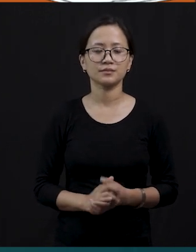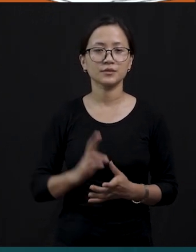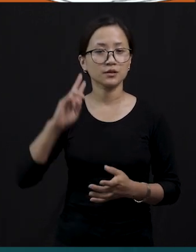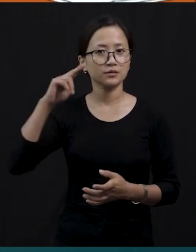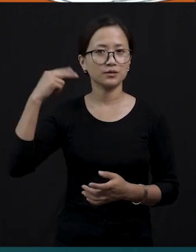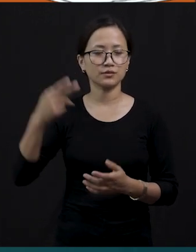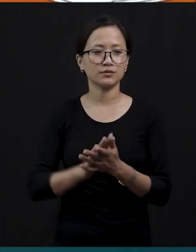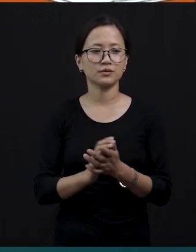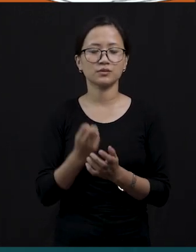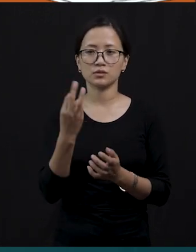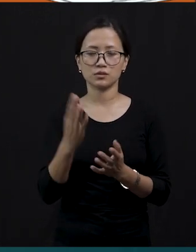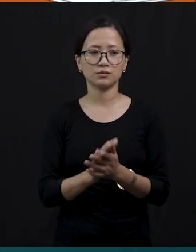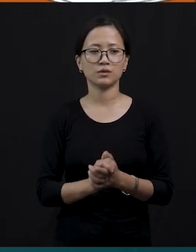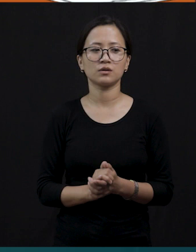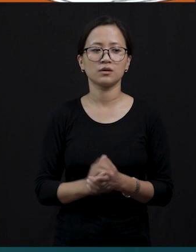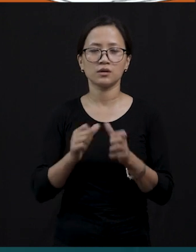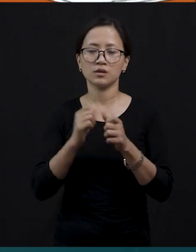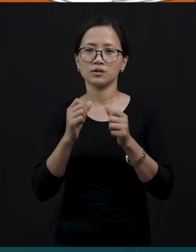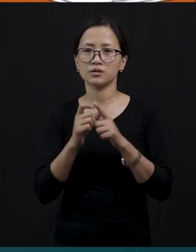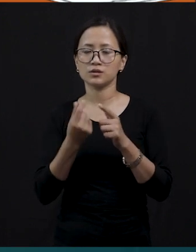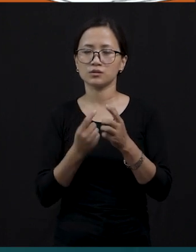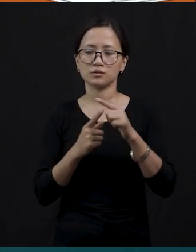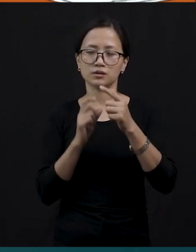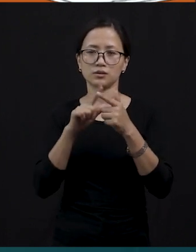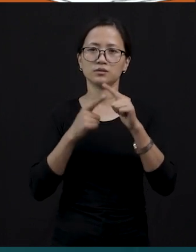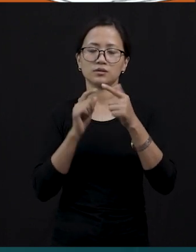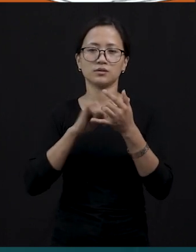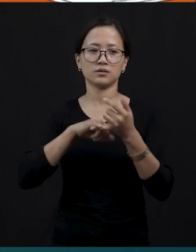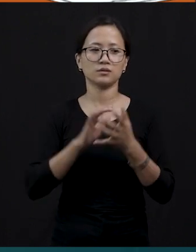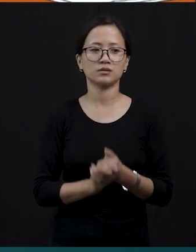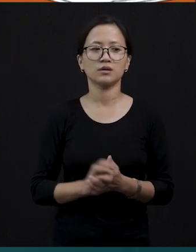So the answer is total number of adults are